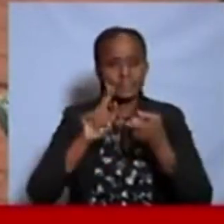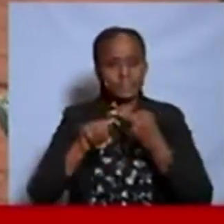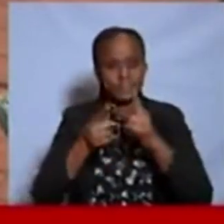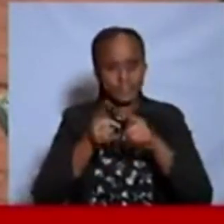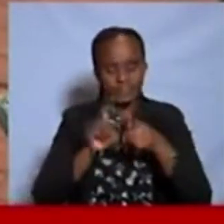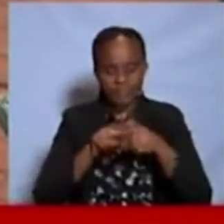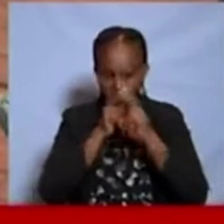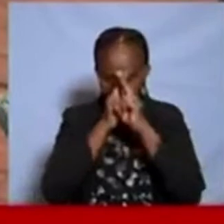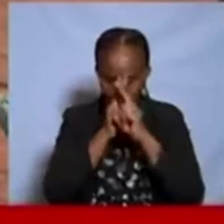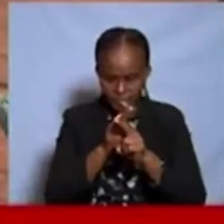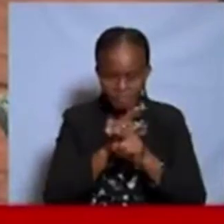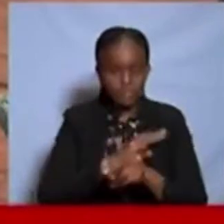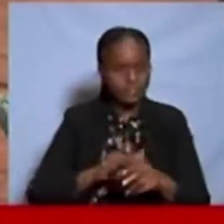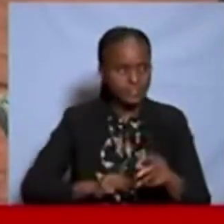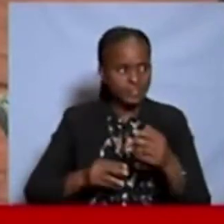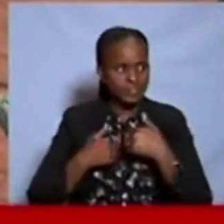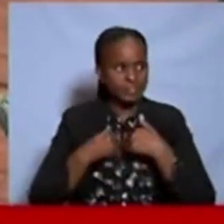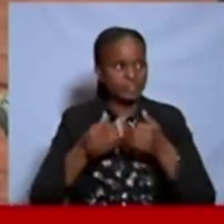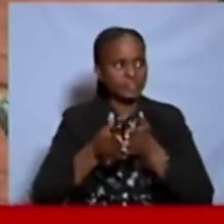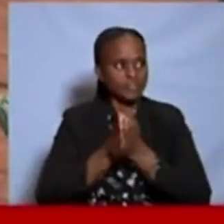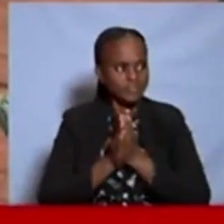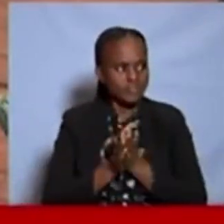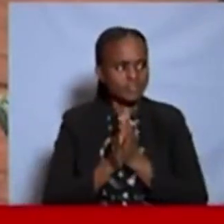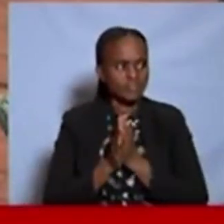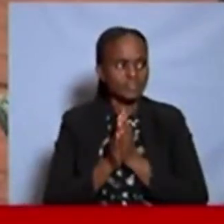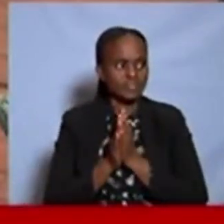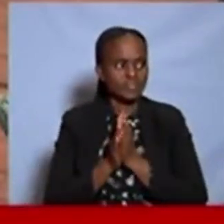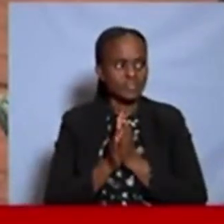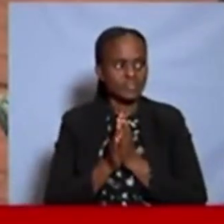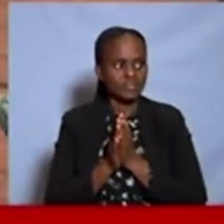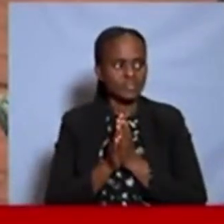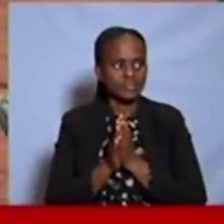the honorable member, has asked.